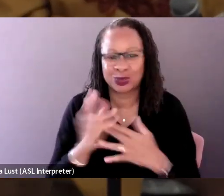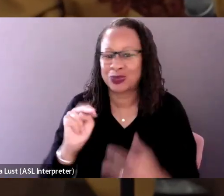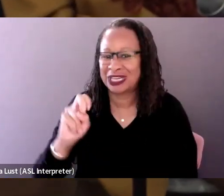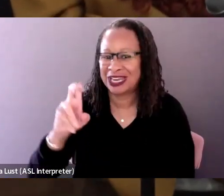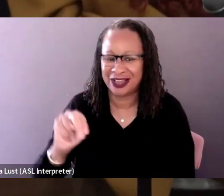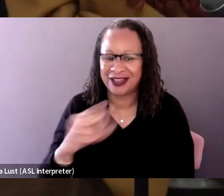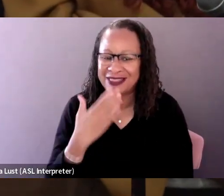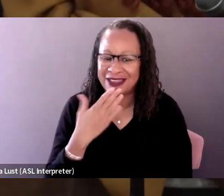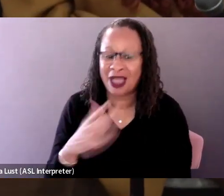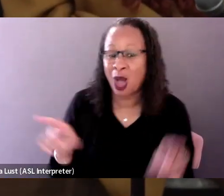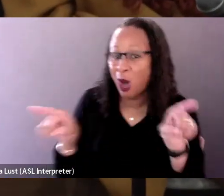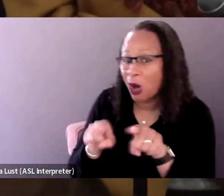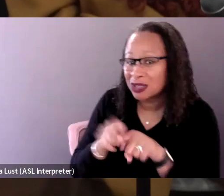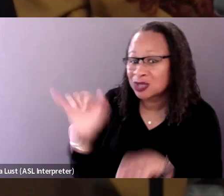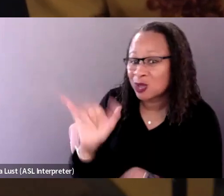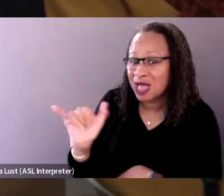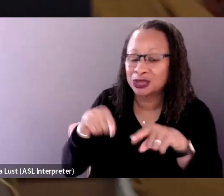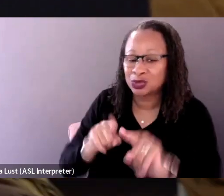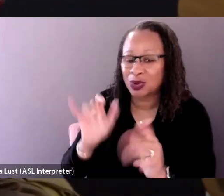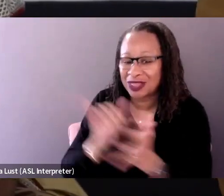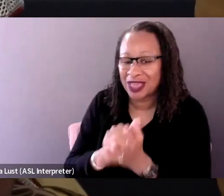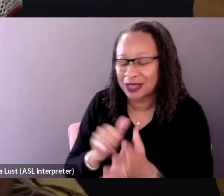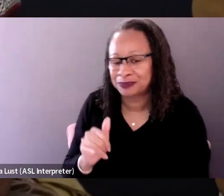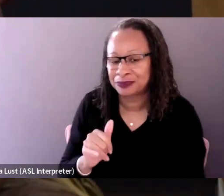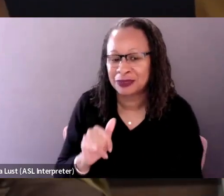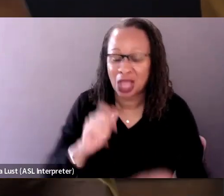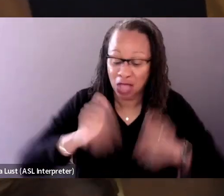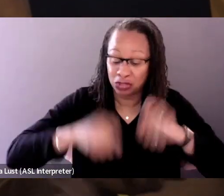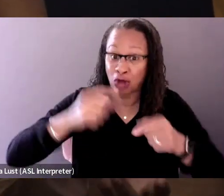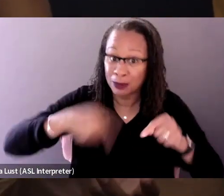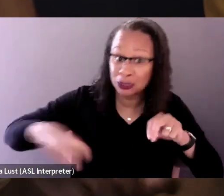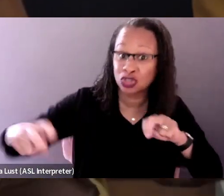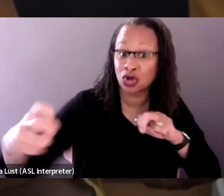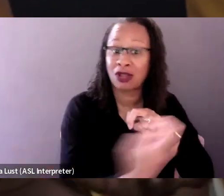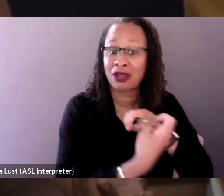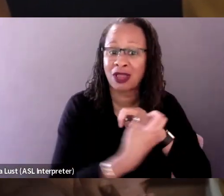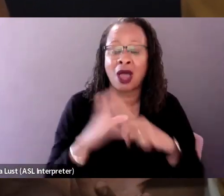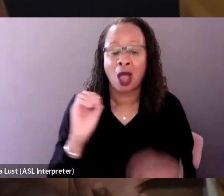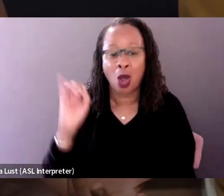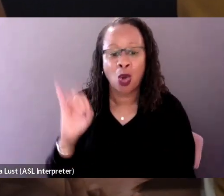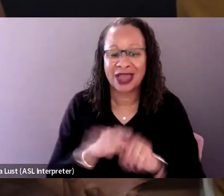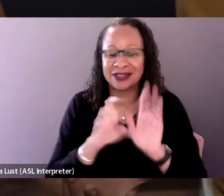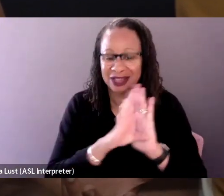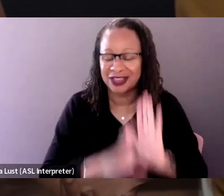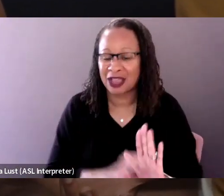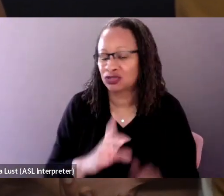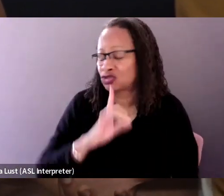Also, like during that drum circle, like Oakland as a character, I mean, it's just so